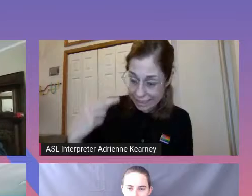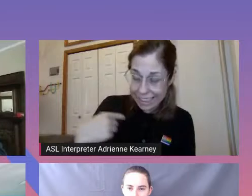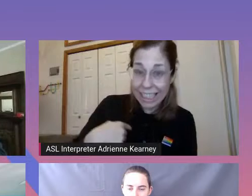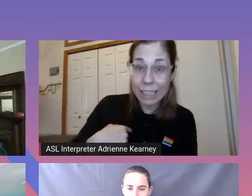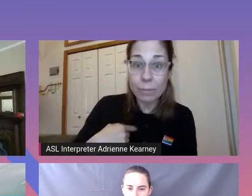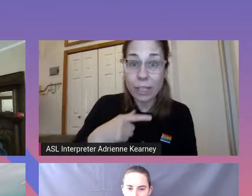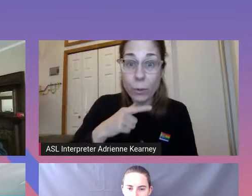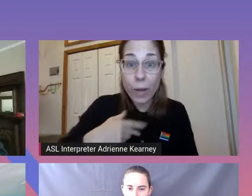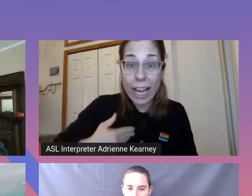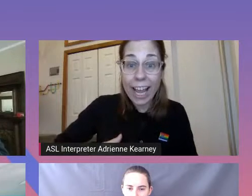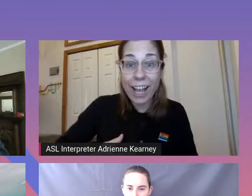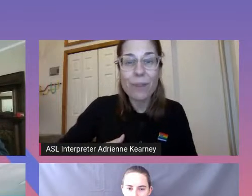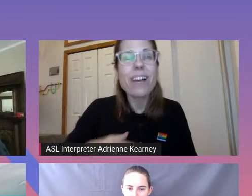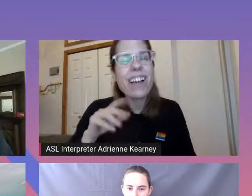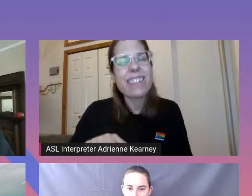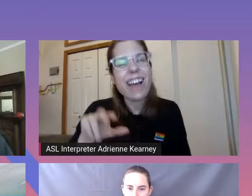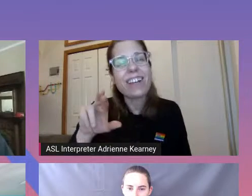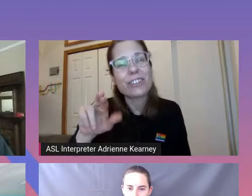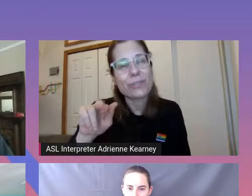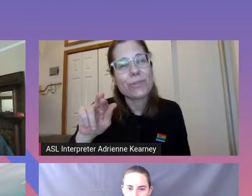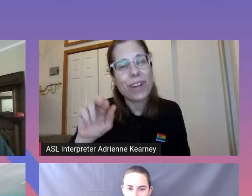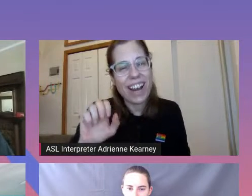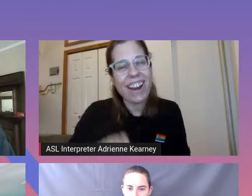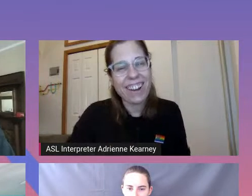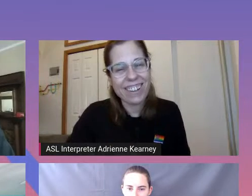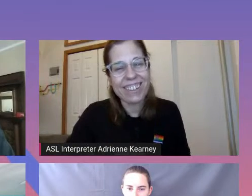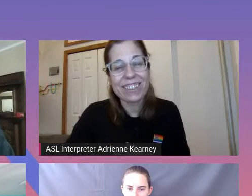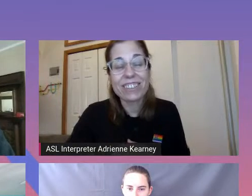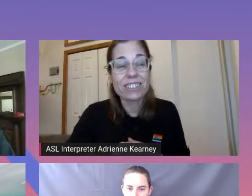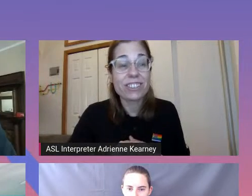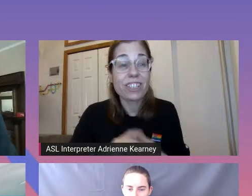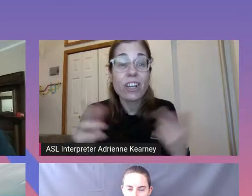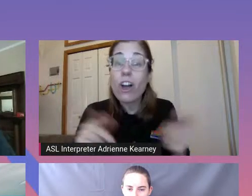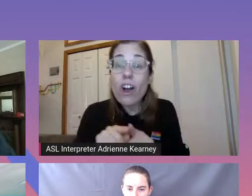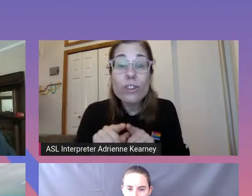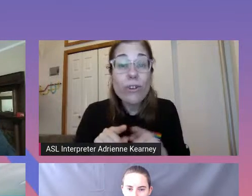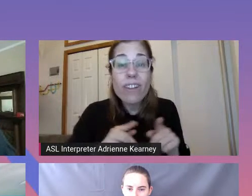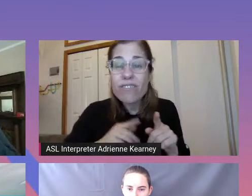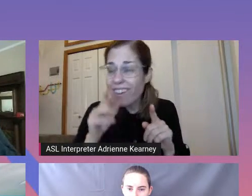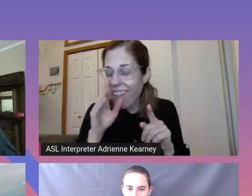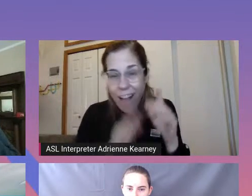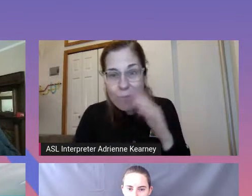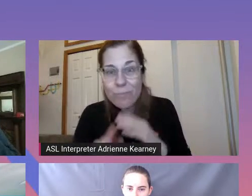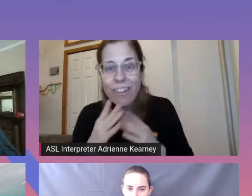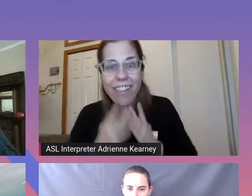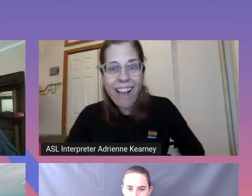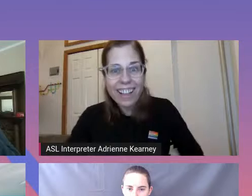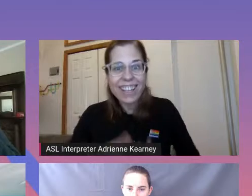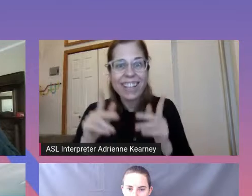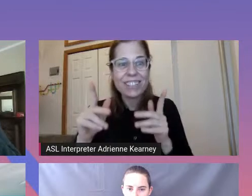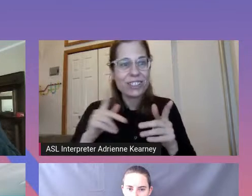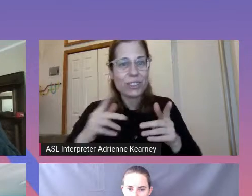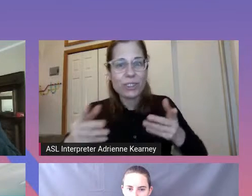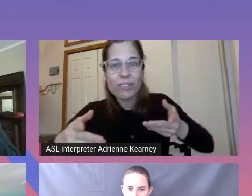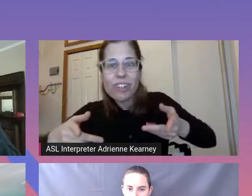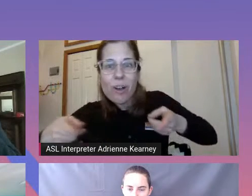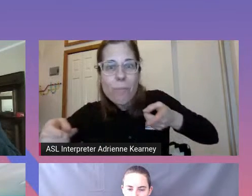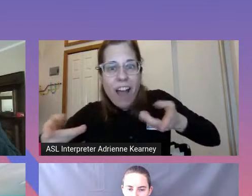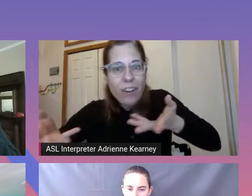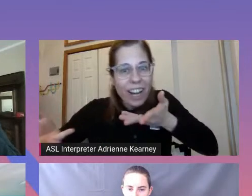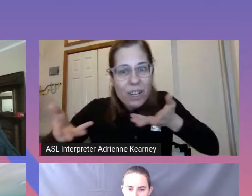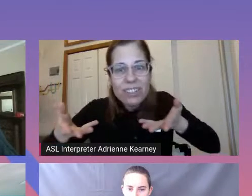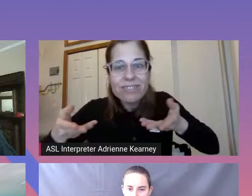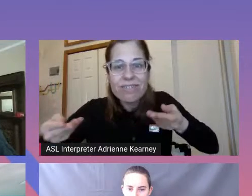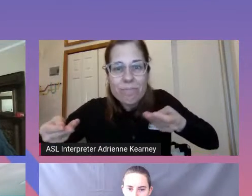am incredibly humbled to have the opportunity to moderate, 3 inspiring, creative,